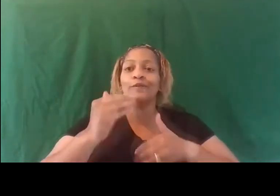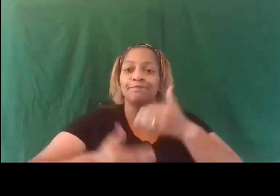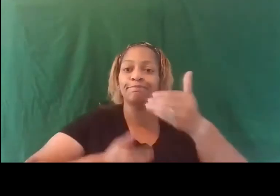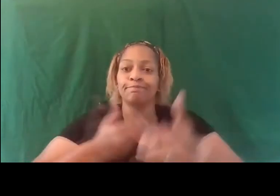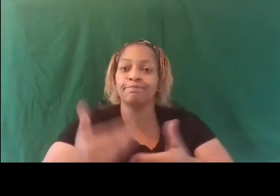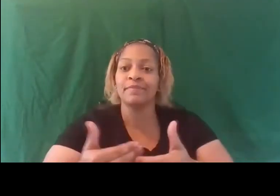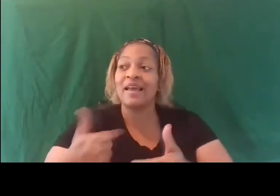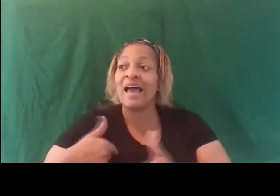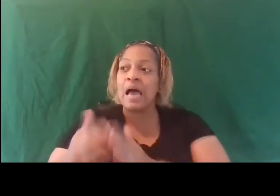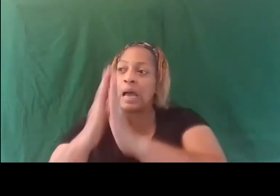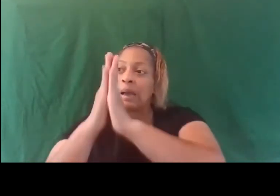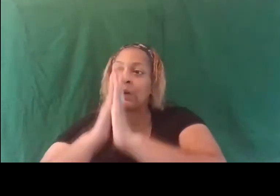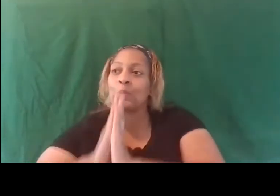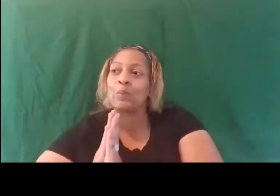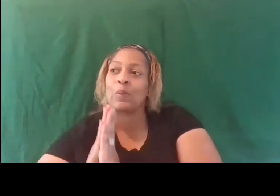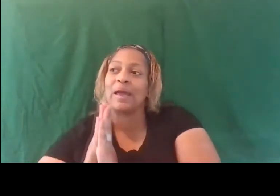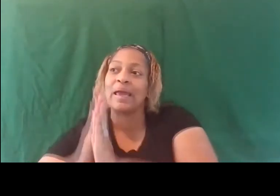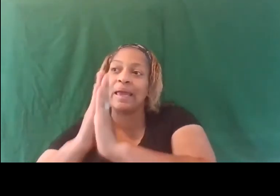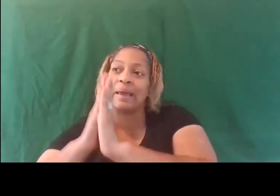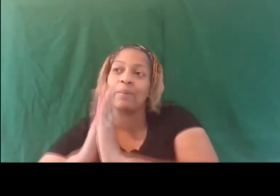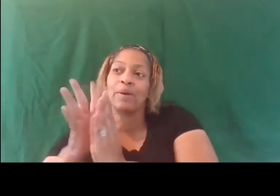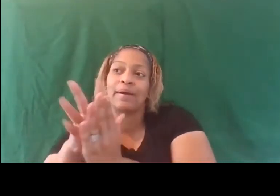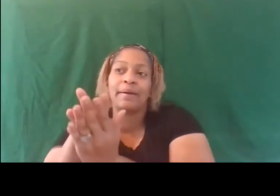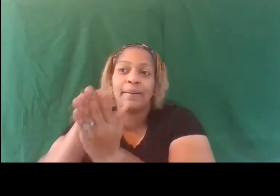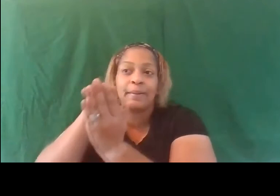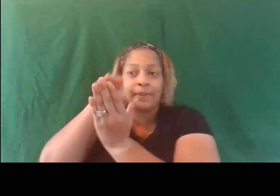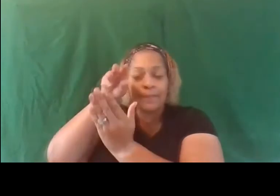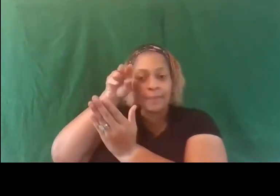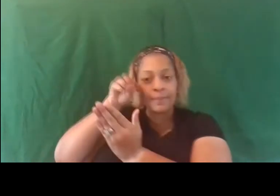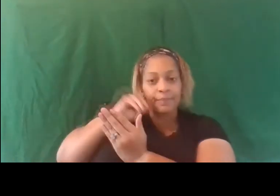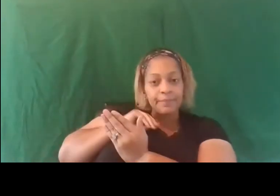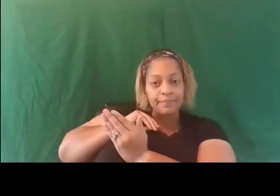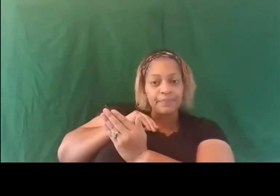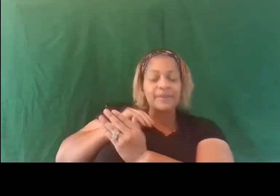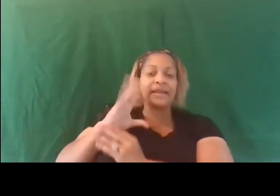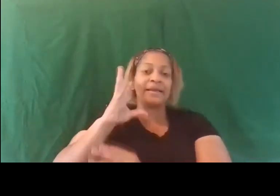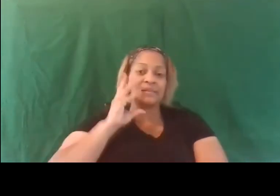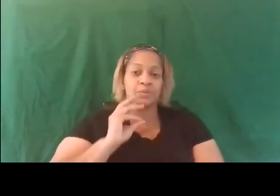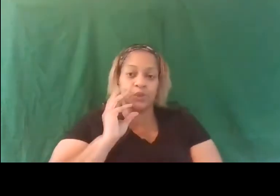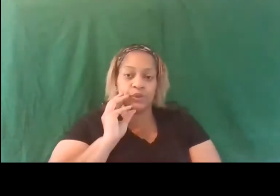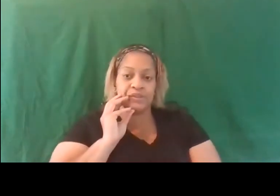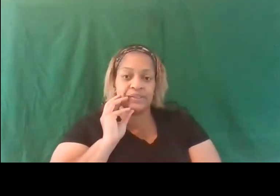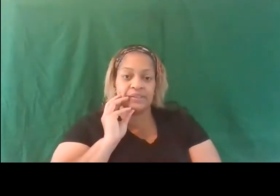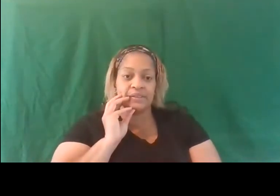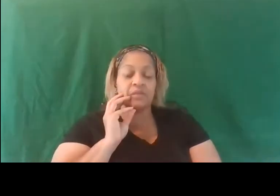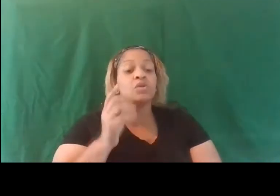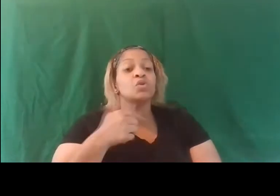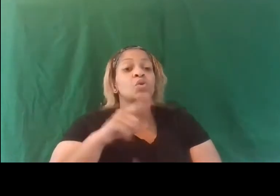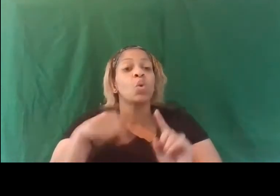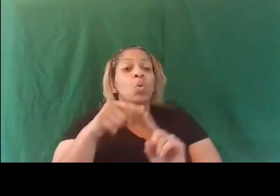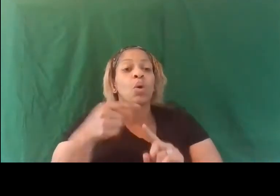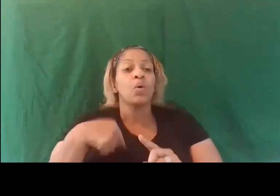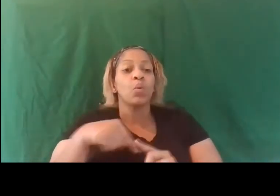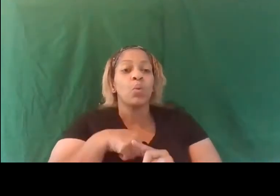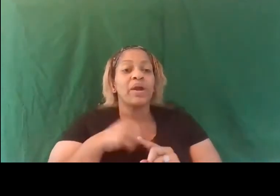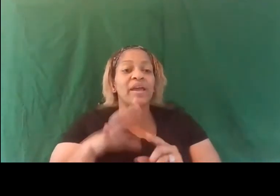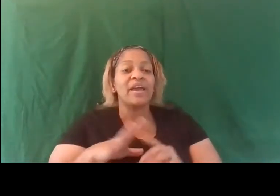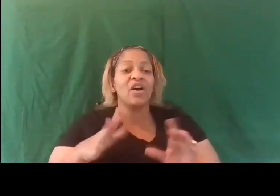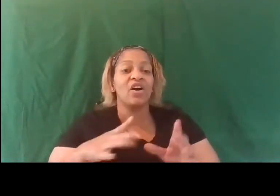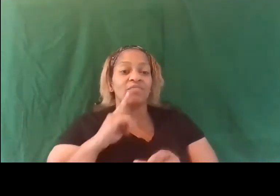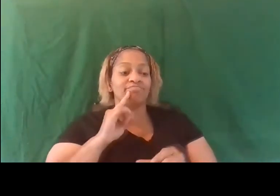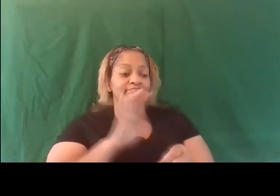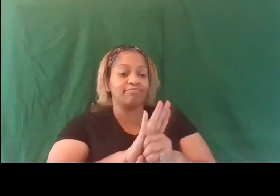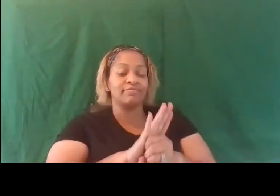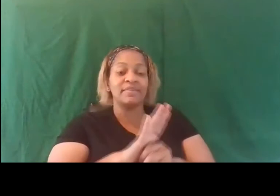my experience. Reverend Dr. Ray Anderson says, when we are more devoted to living